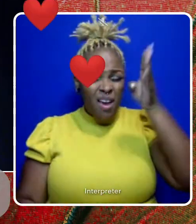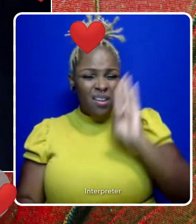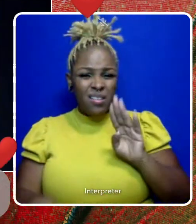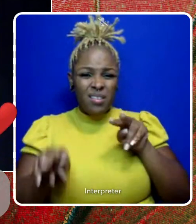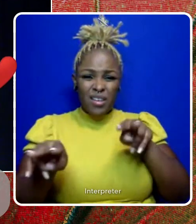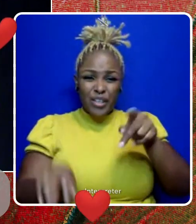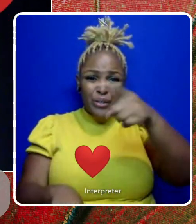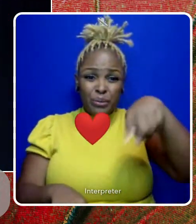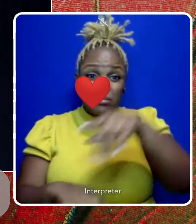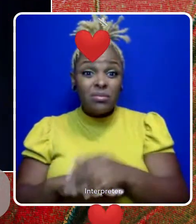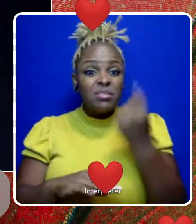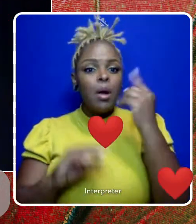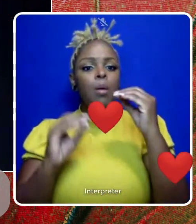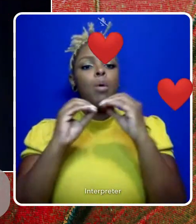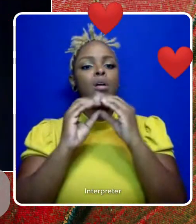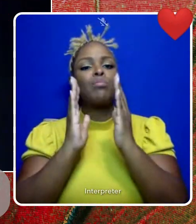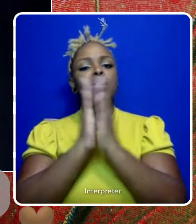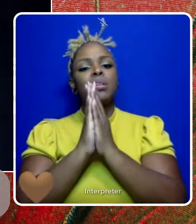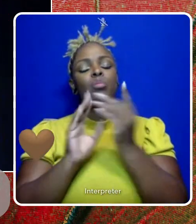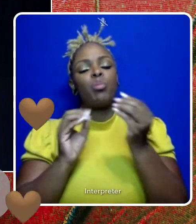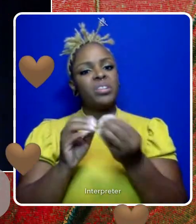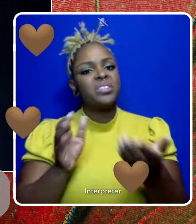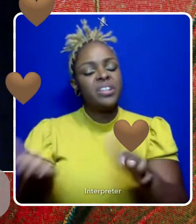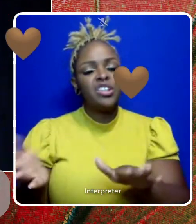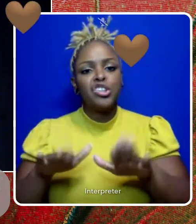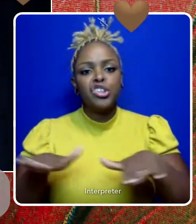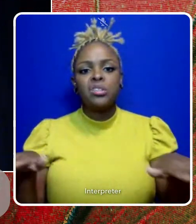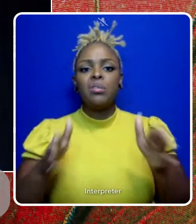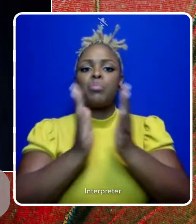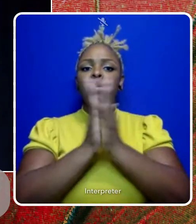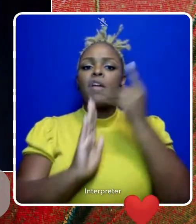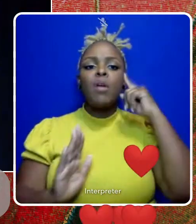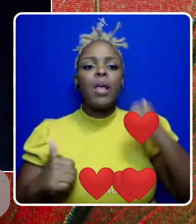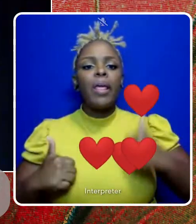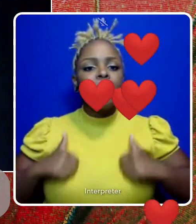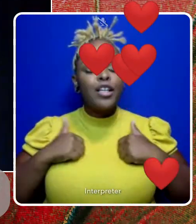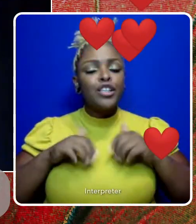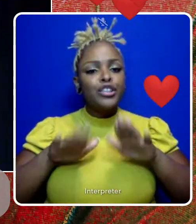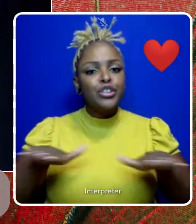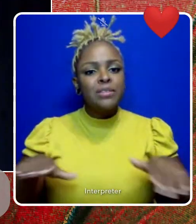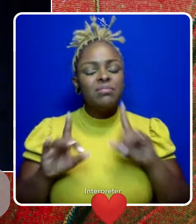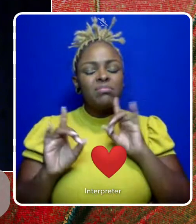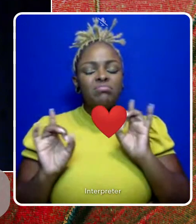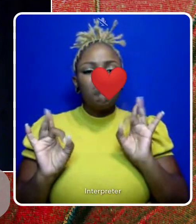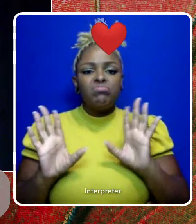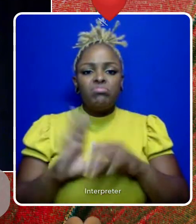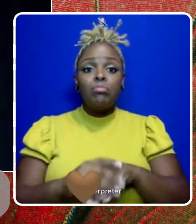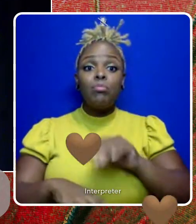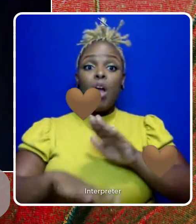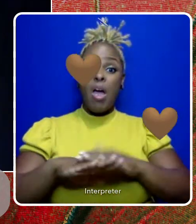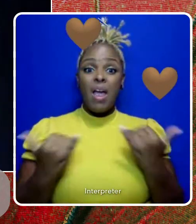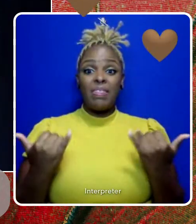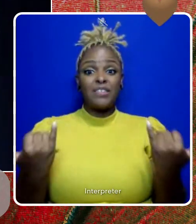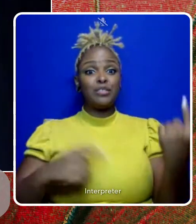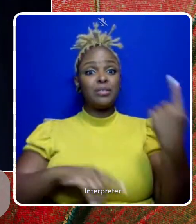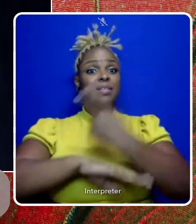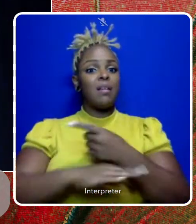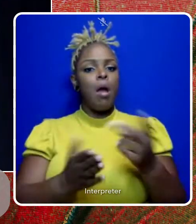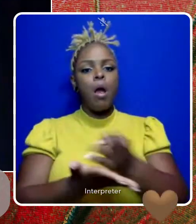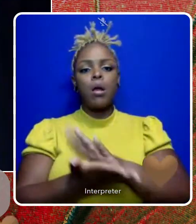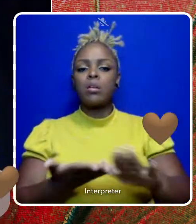Eid al-Fitr of this year, the holiest day on the Islamic calendar, a day of dal puri